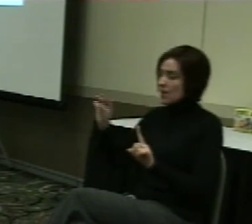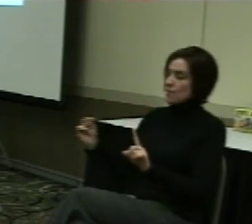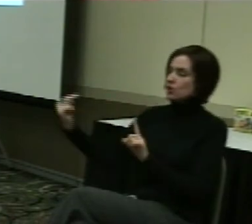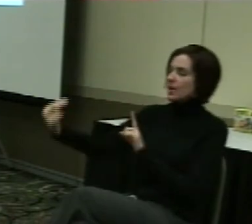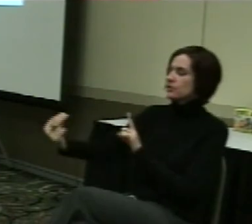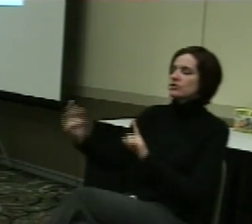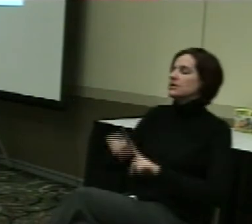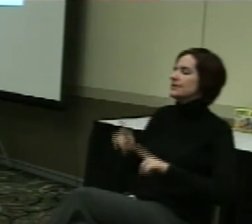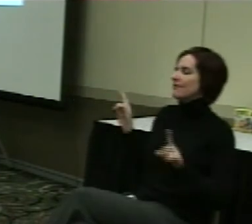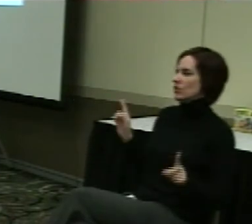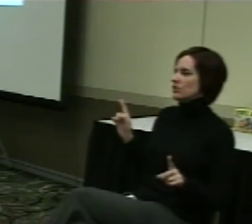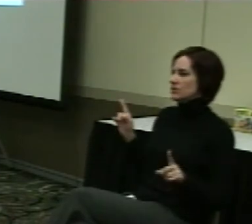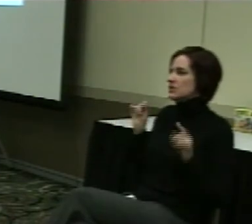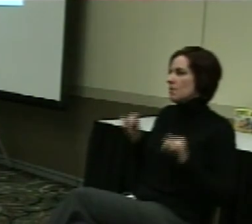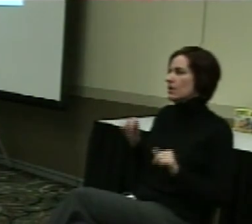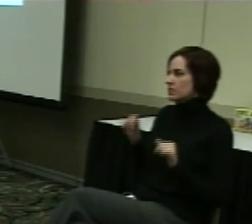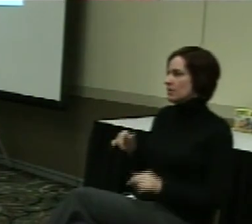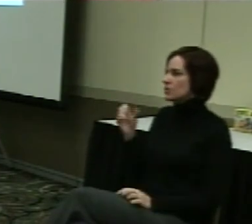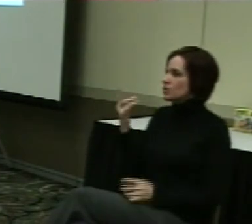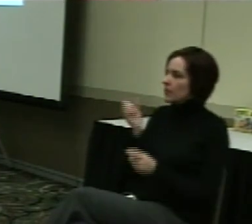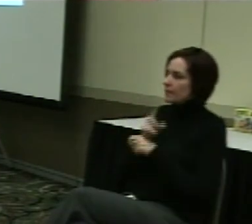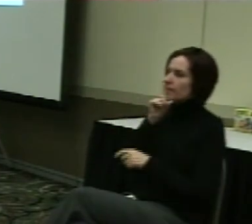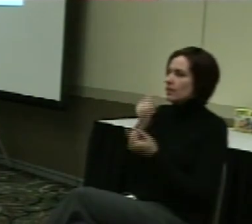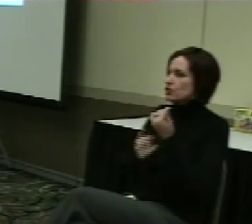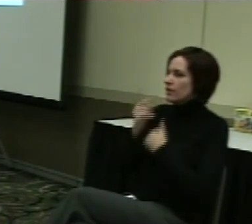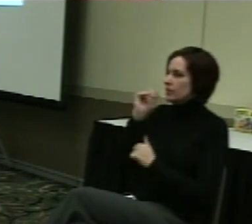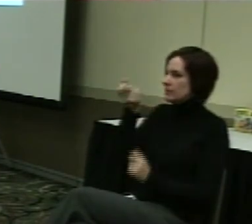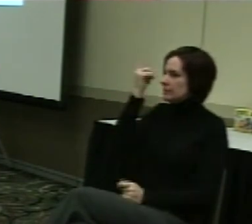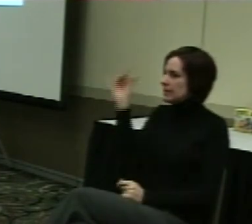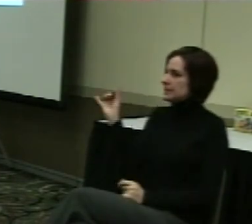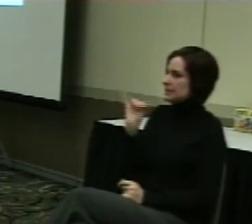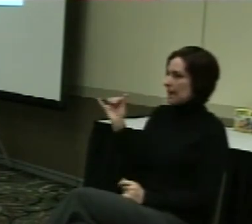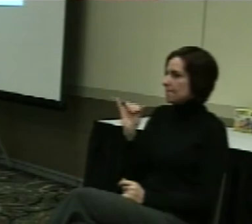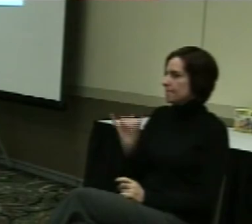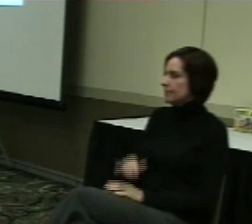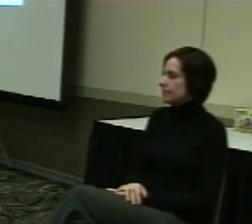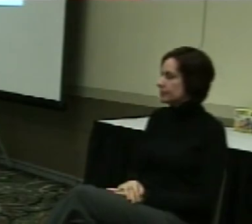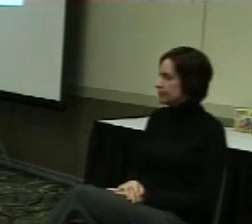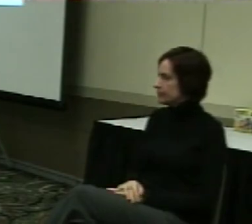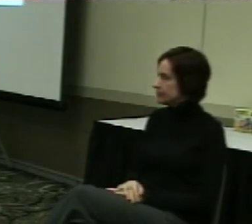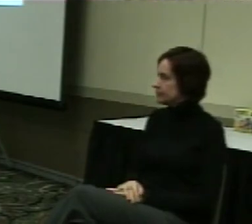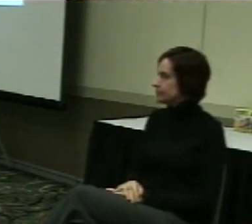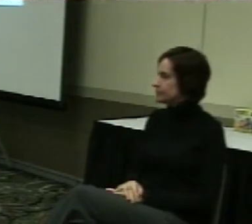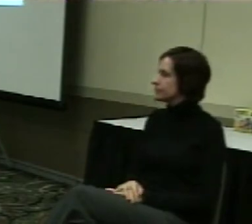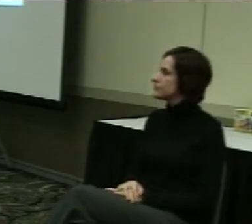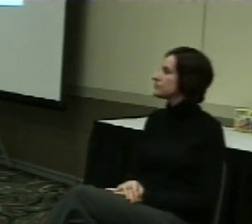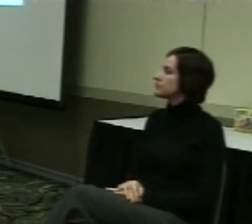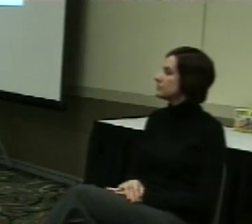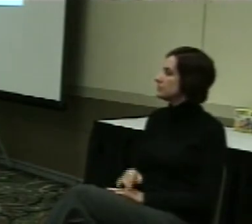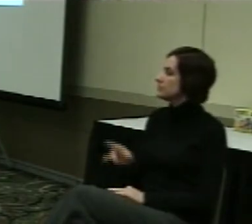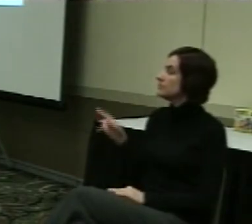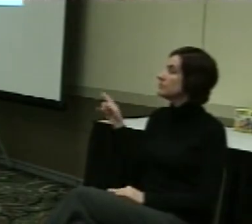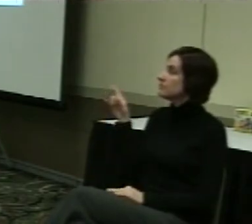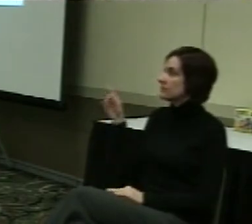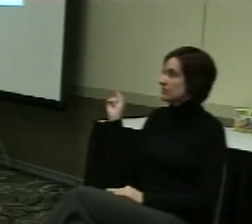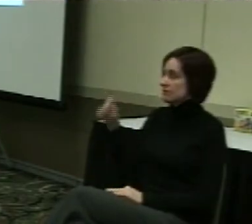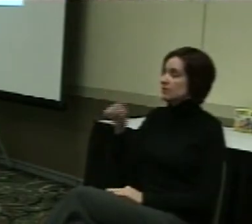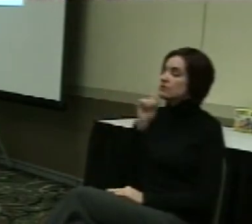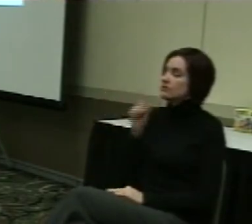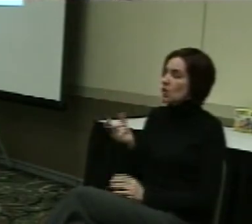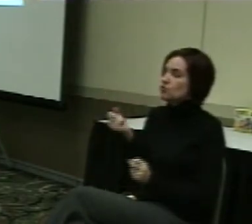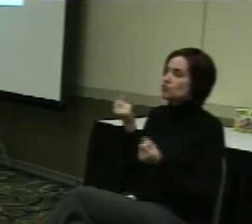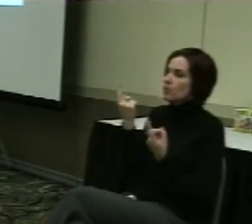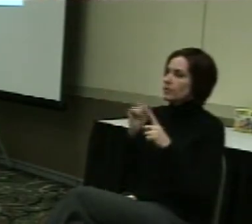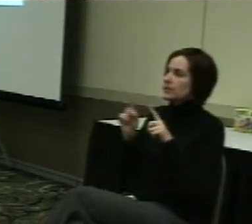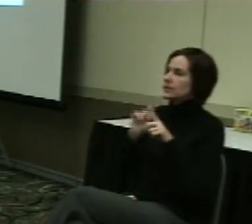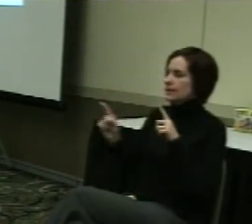So making sure that you're all on the same page with the actual behaviors. There are so many interesting, complicated issues going